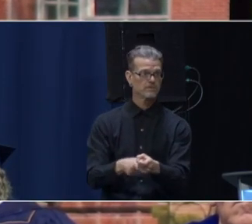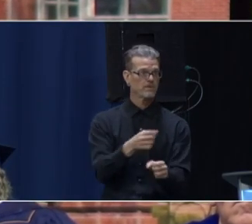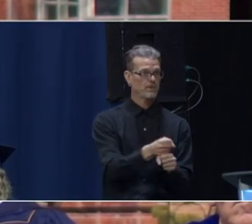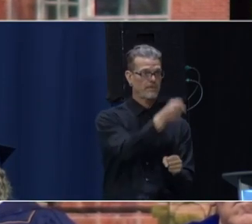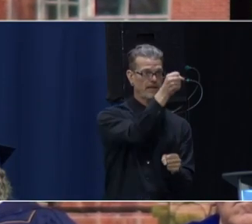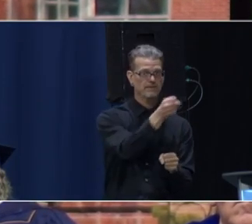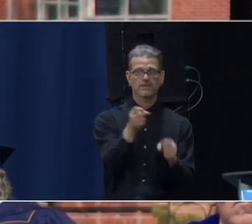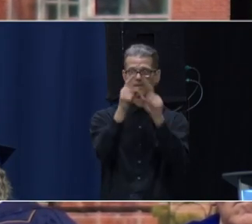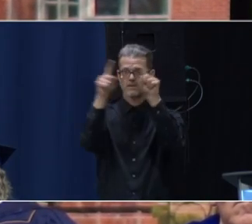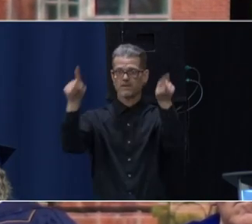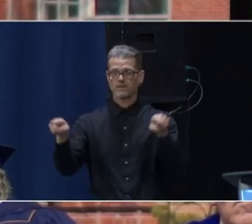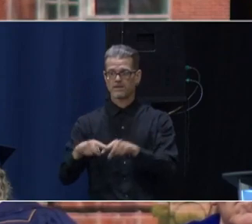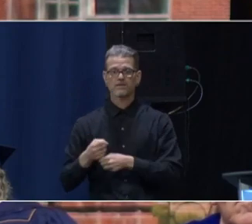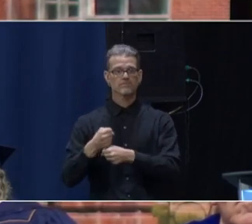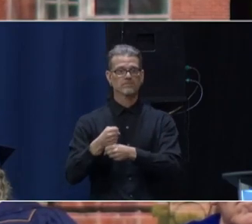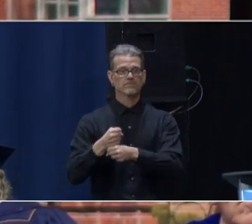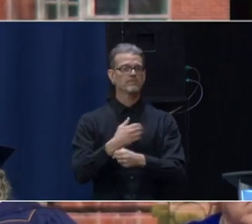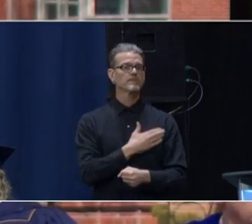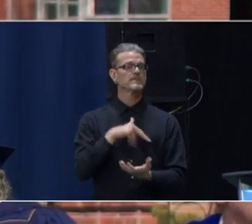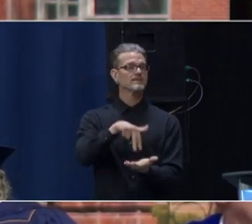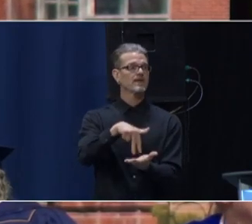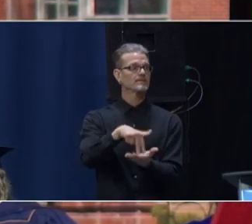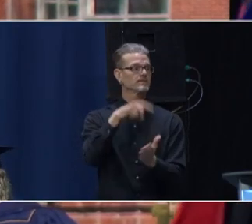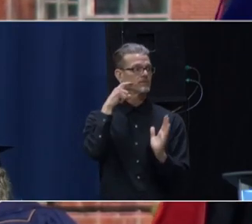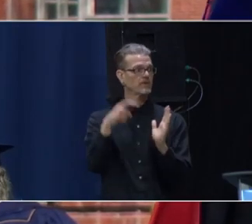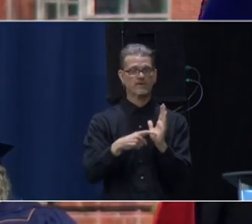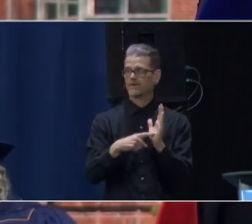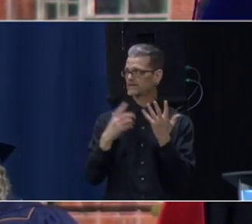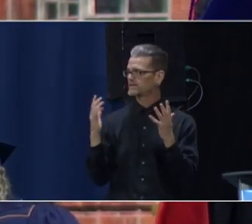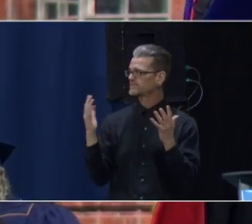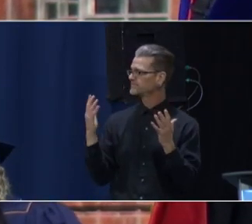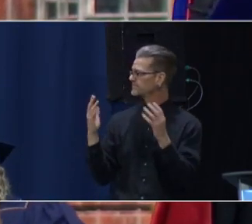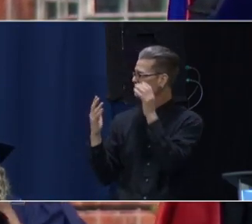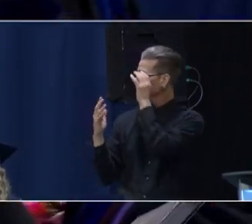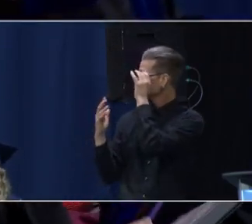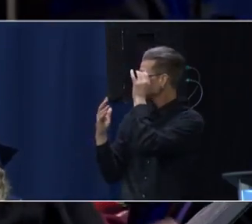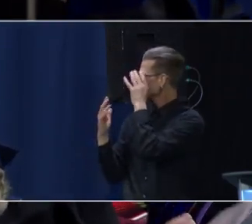banner bearers please stand and be recognized?